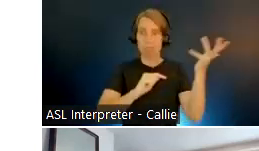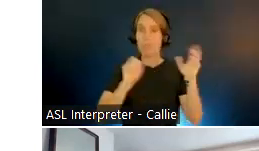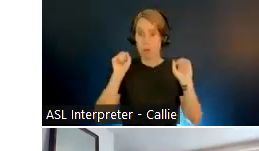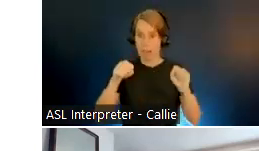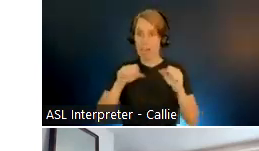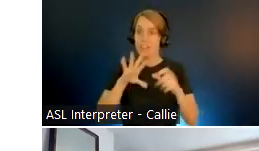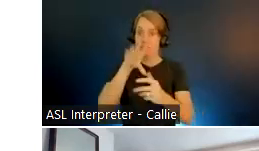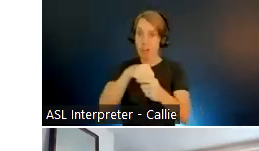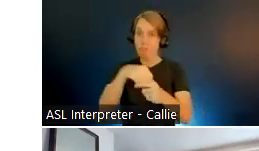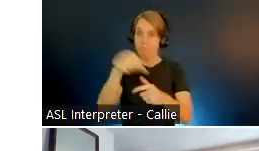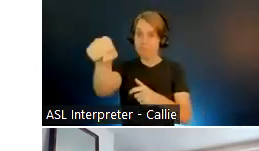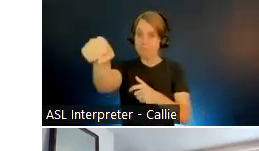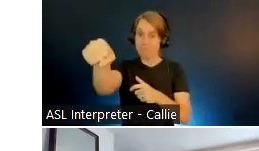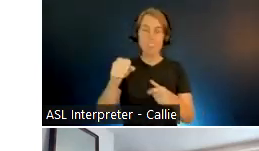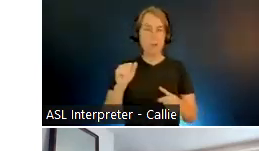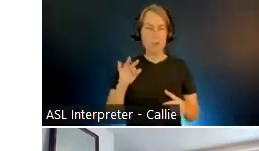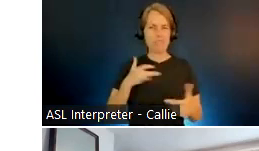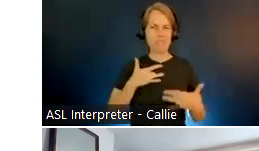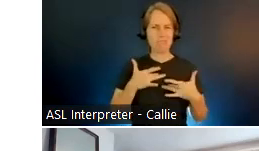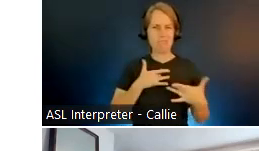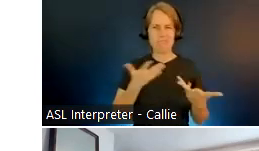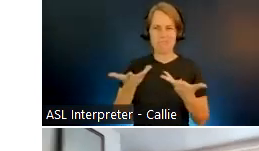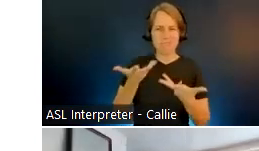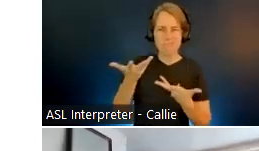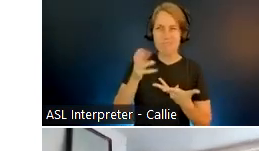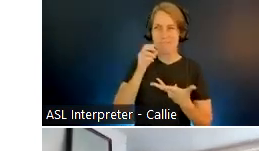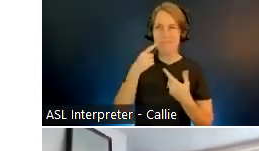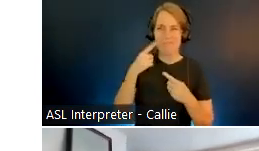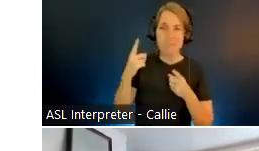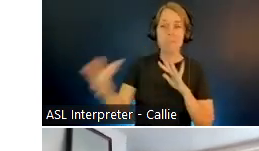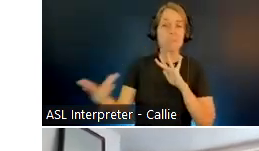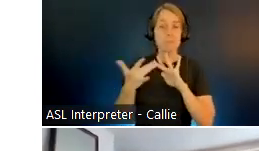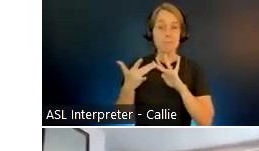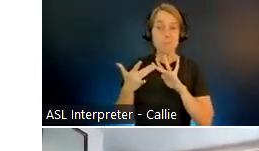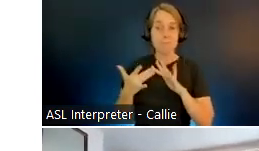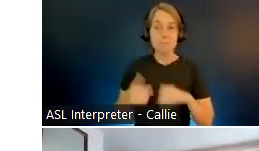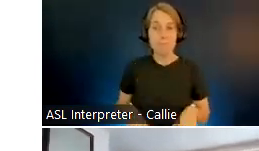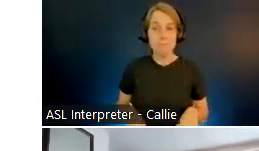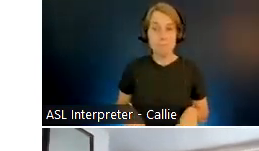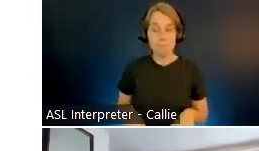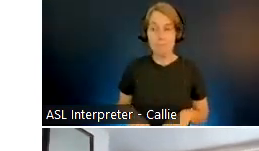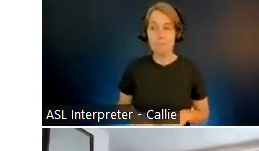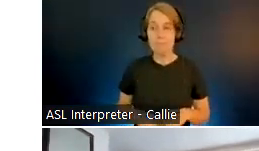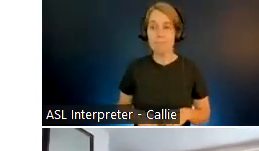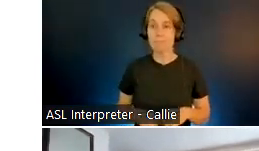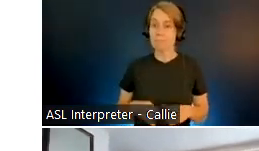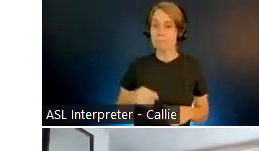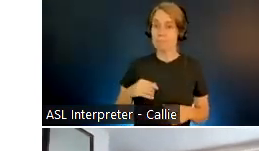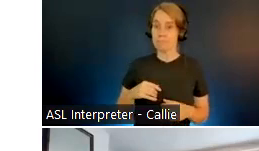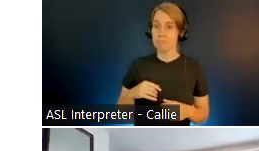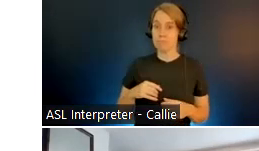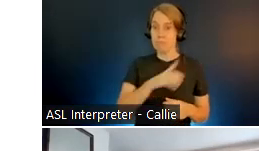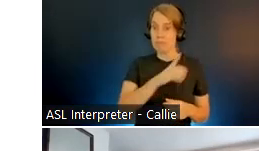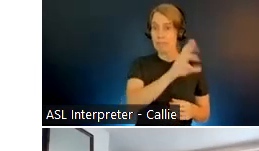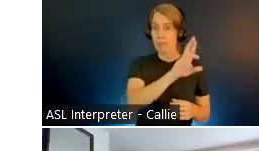are having some concerns in that matter, please reach out. You know, I think to us, I can't speak